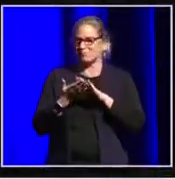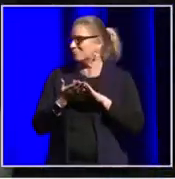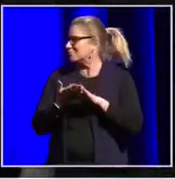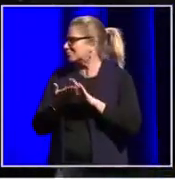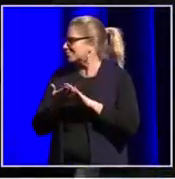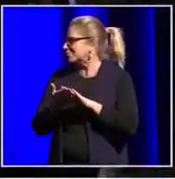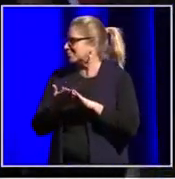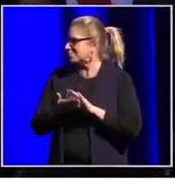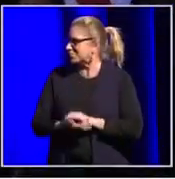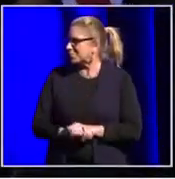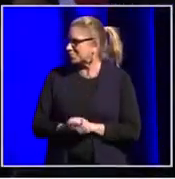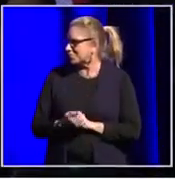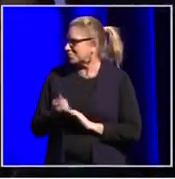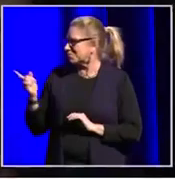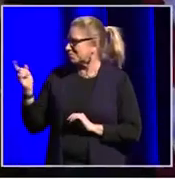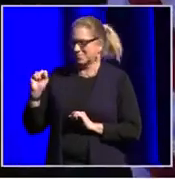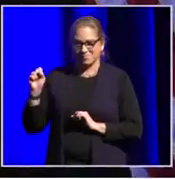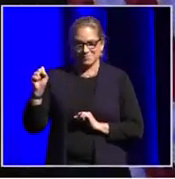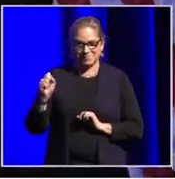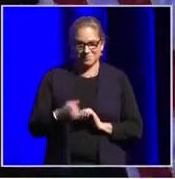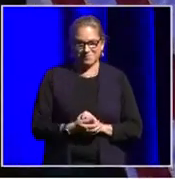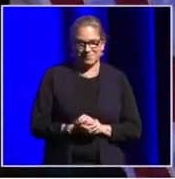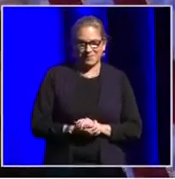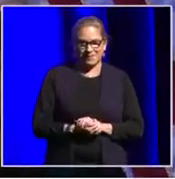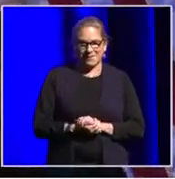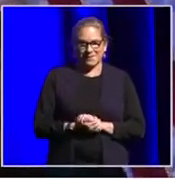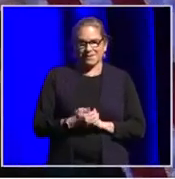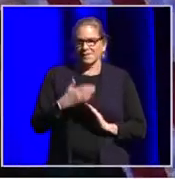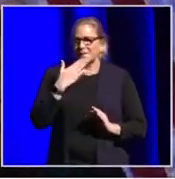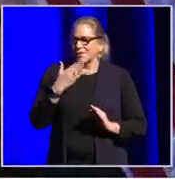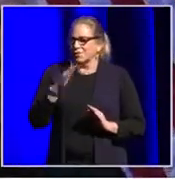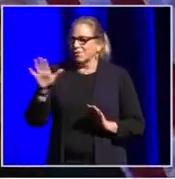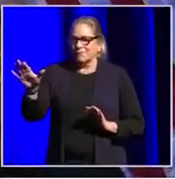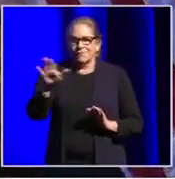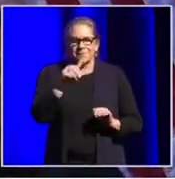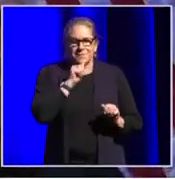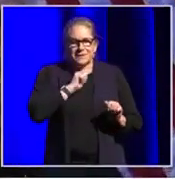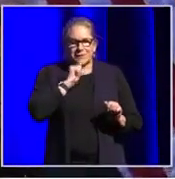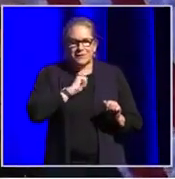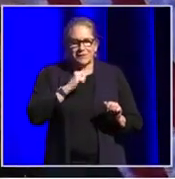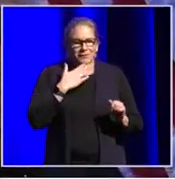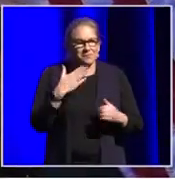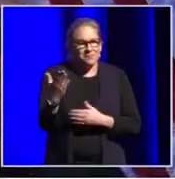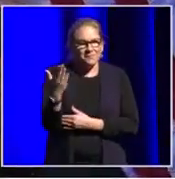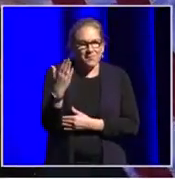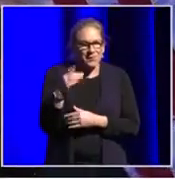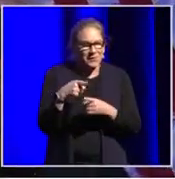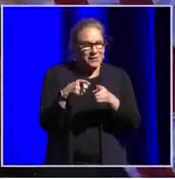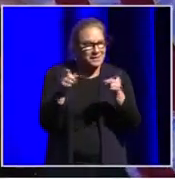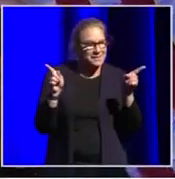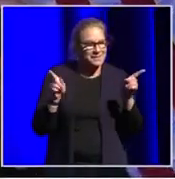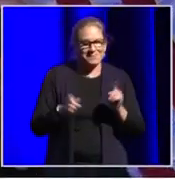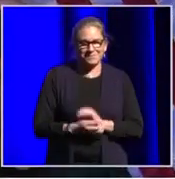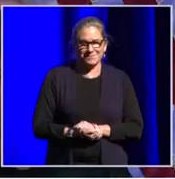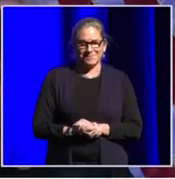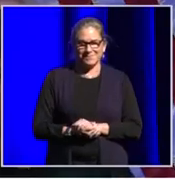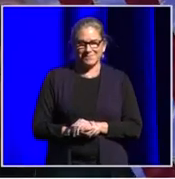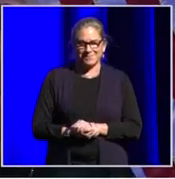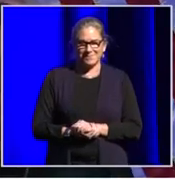Thank you all for your patience. And good morning, DC. I want to first start